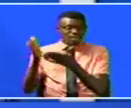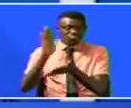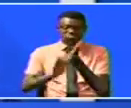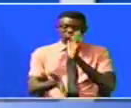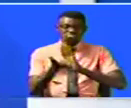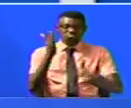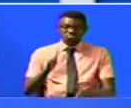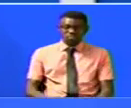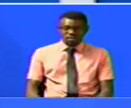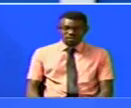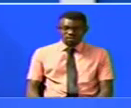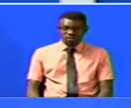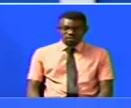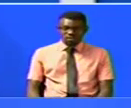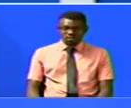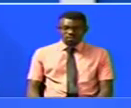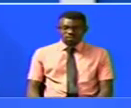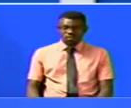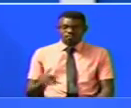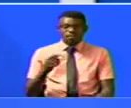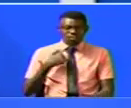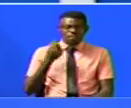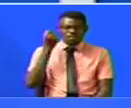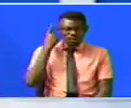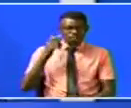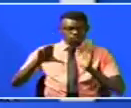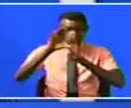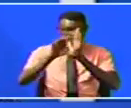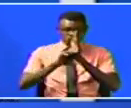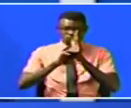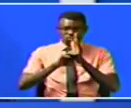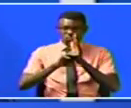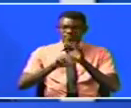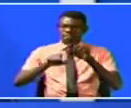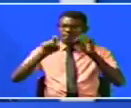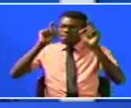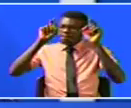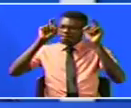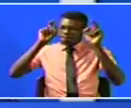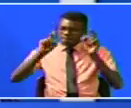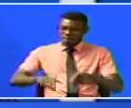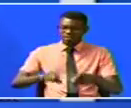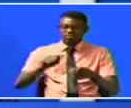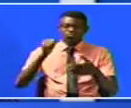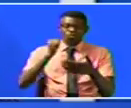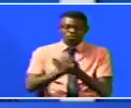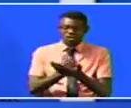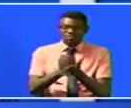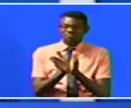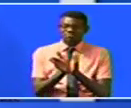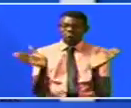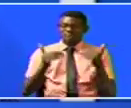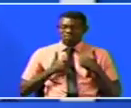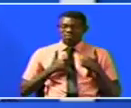Yeah, because in my understanding of the Constitution is that there has to be an Auditor General.